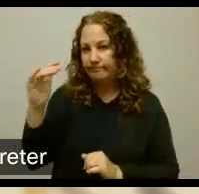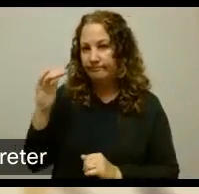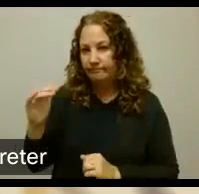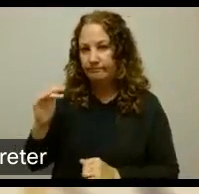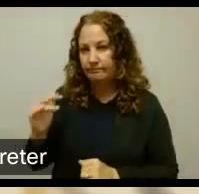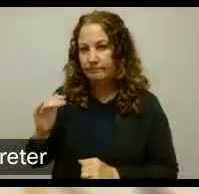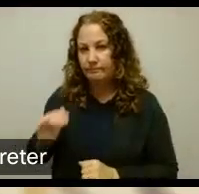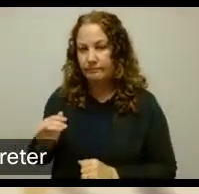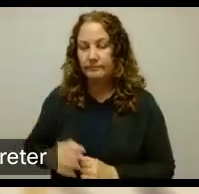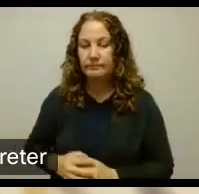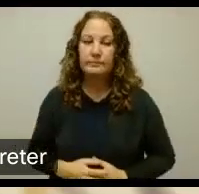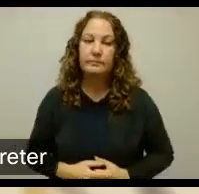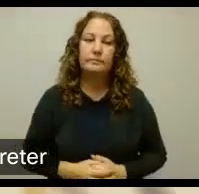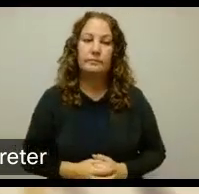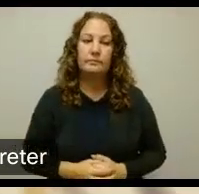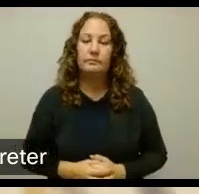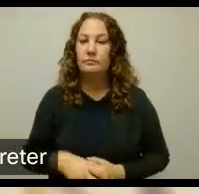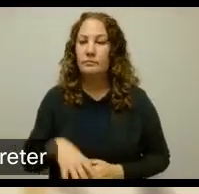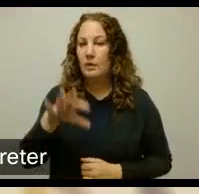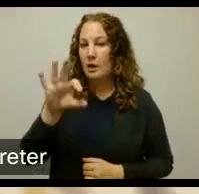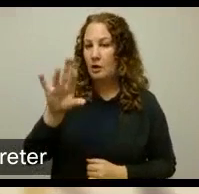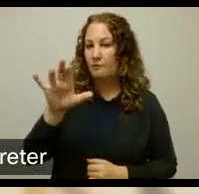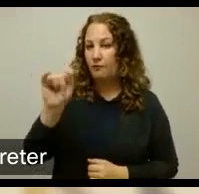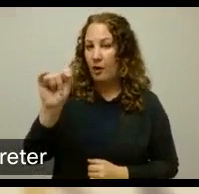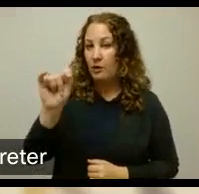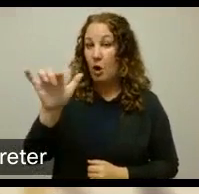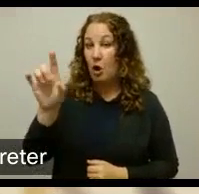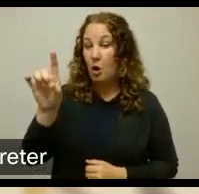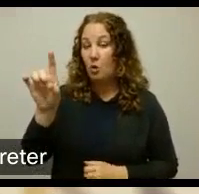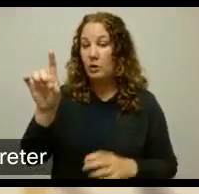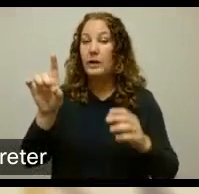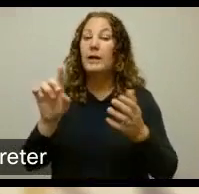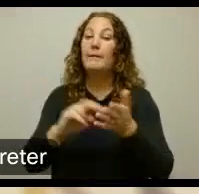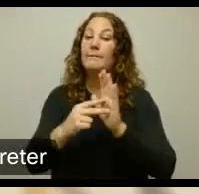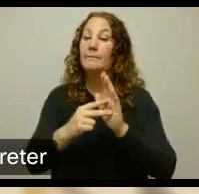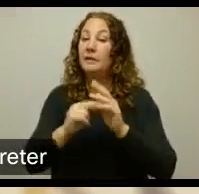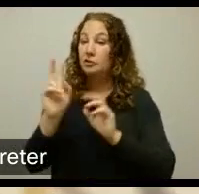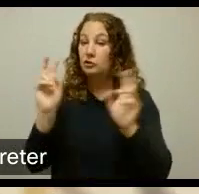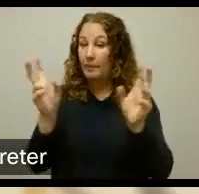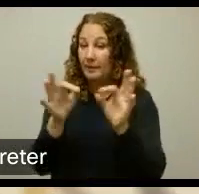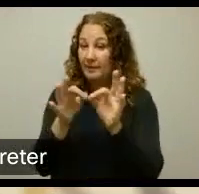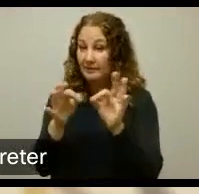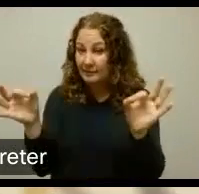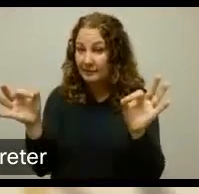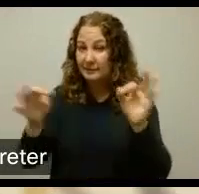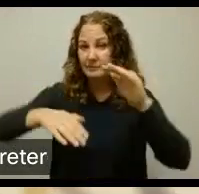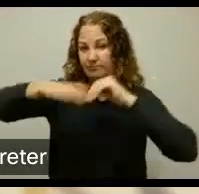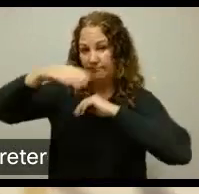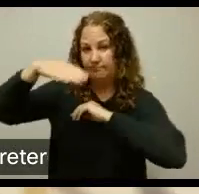text. We front-load paragraphs by placing the topic sentence at or near the